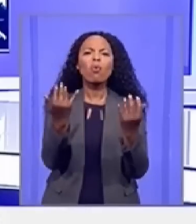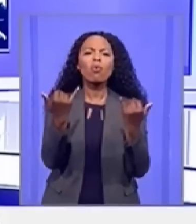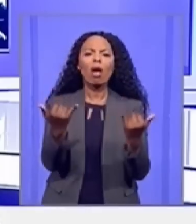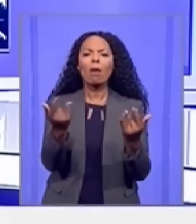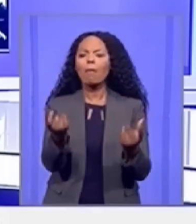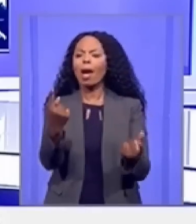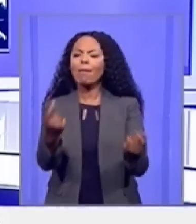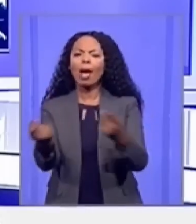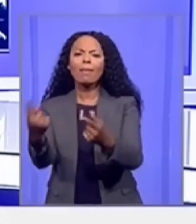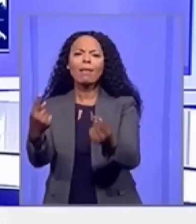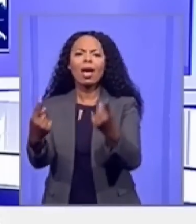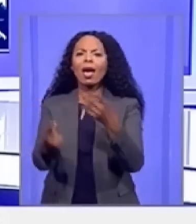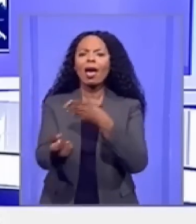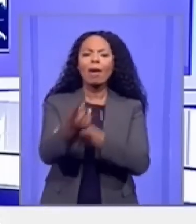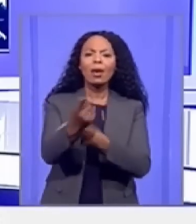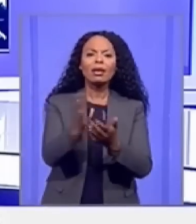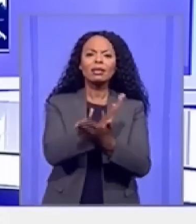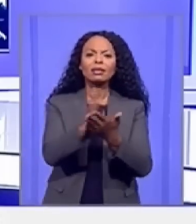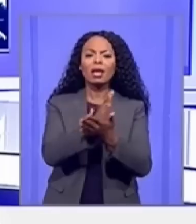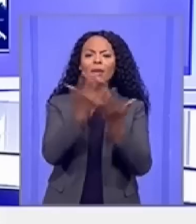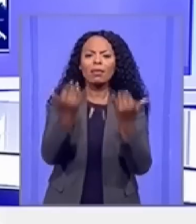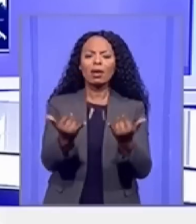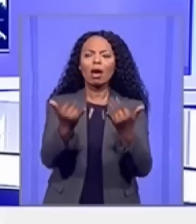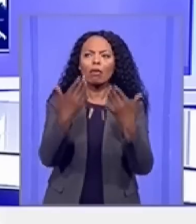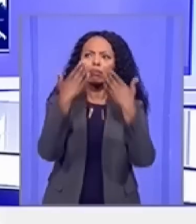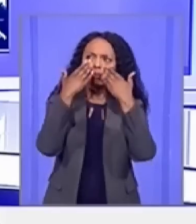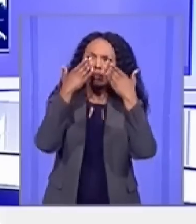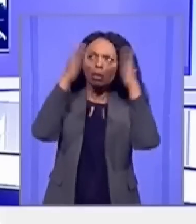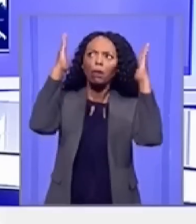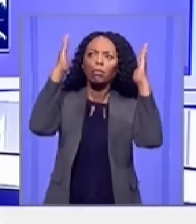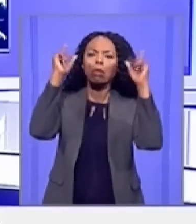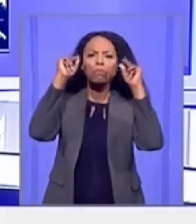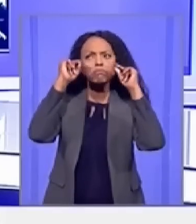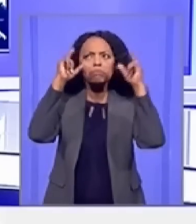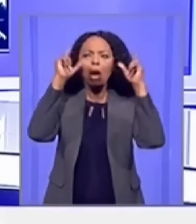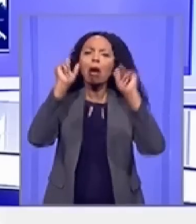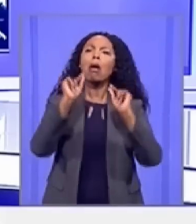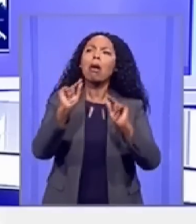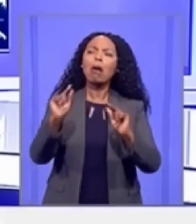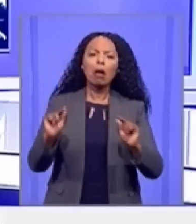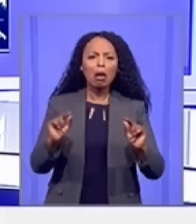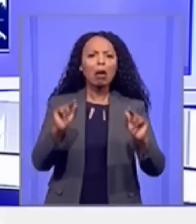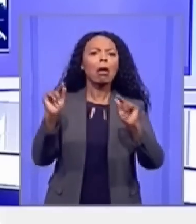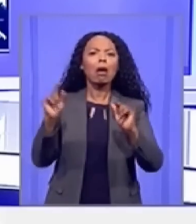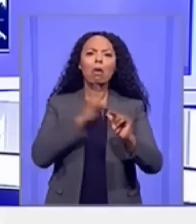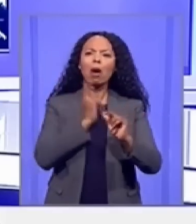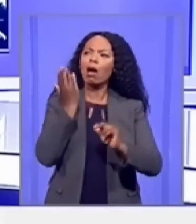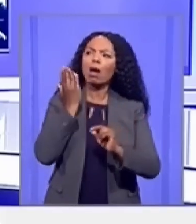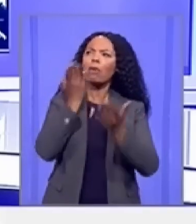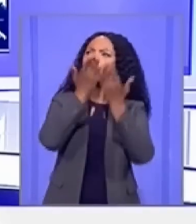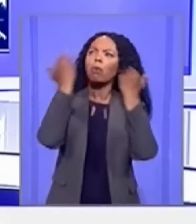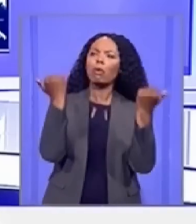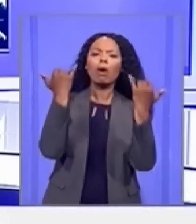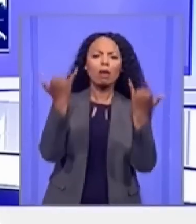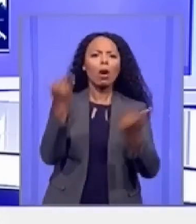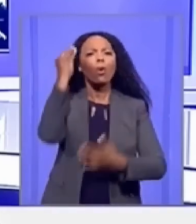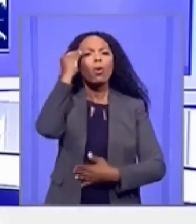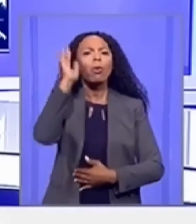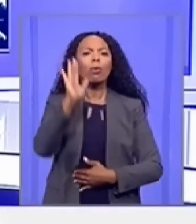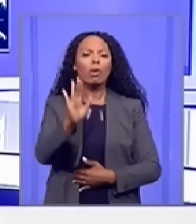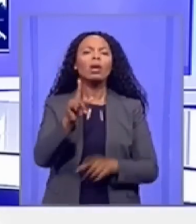tseo ka nako tse ding di fihla mohlomong di re bula mahlo botjha re bona tseo re neng re ntse re sa di tsebe e ka tsana